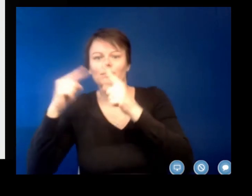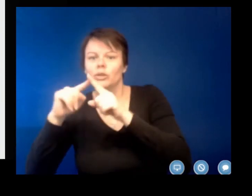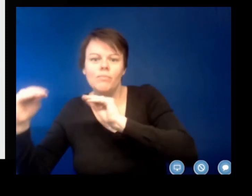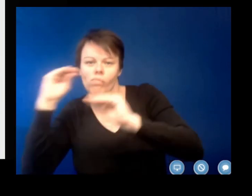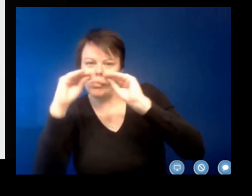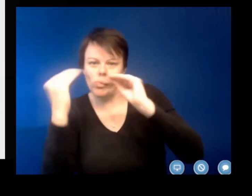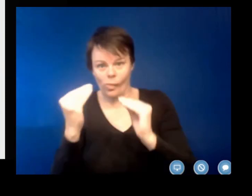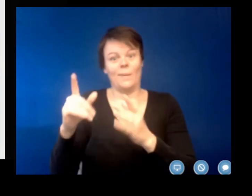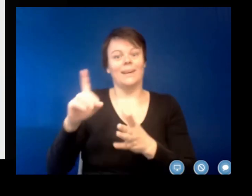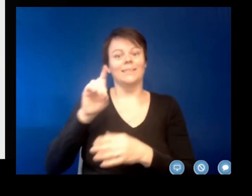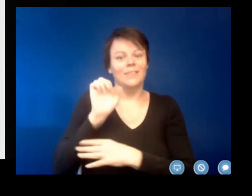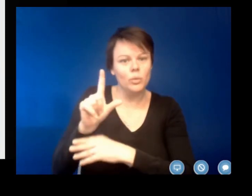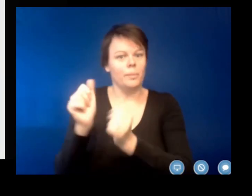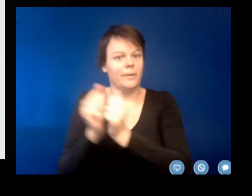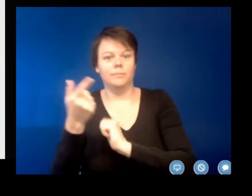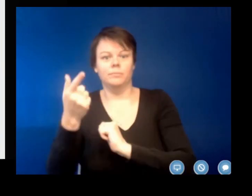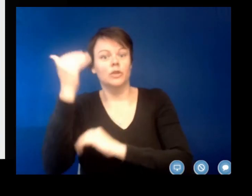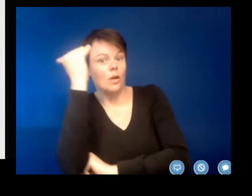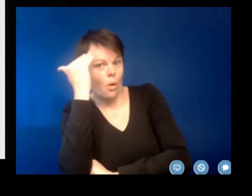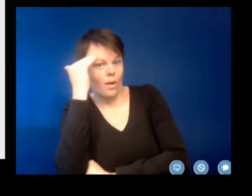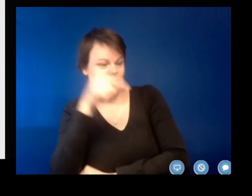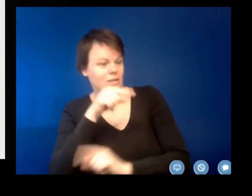on. So